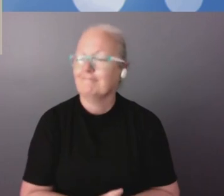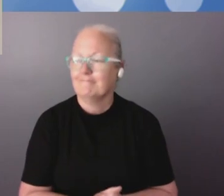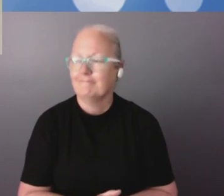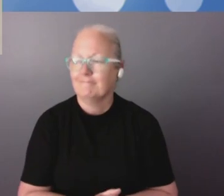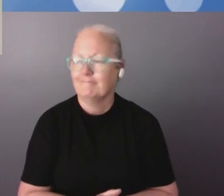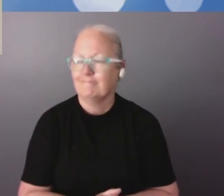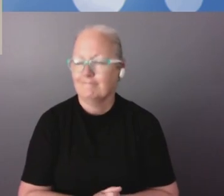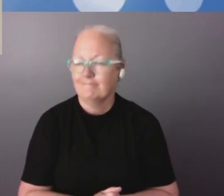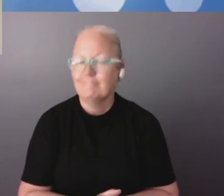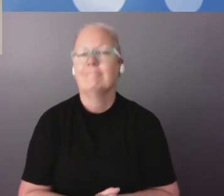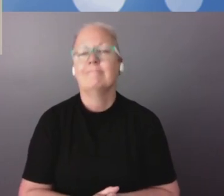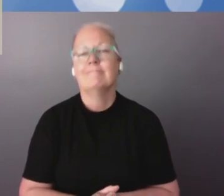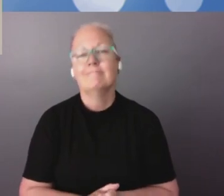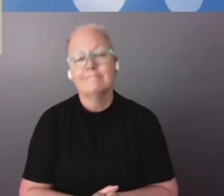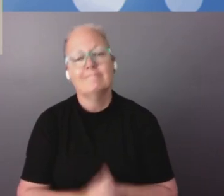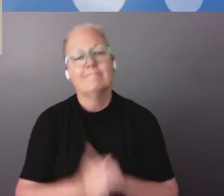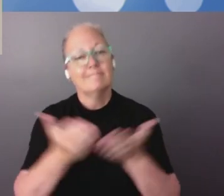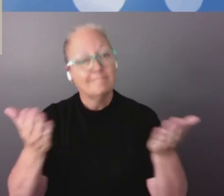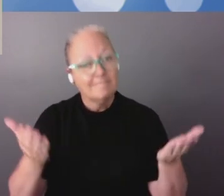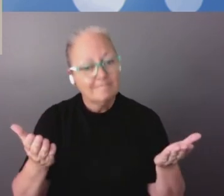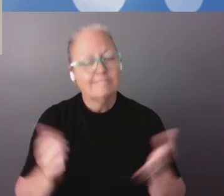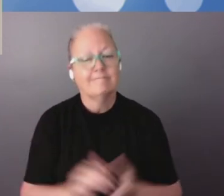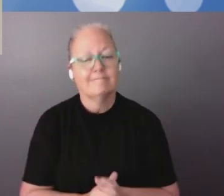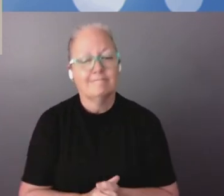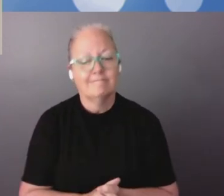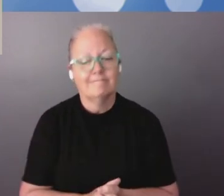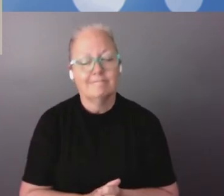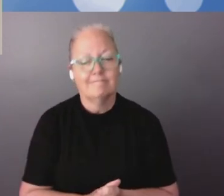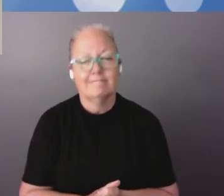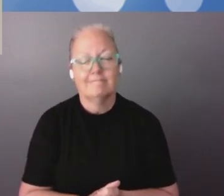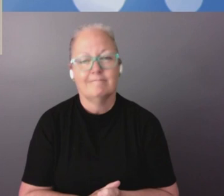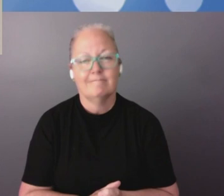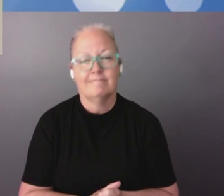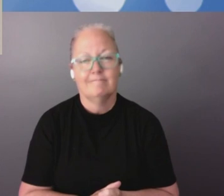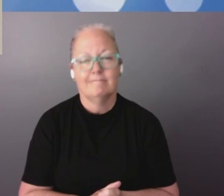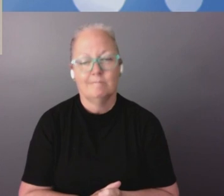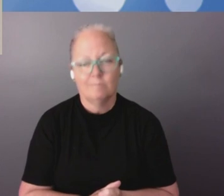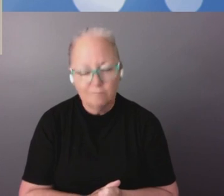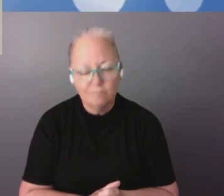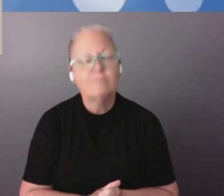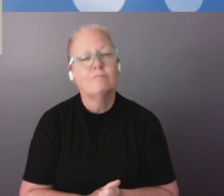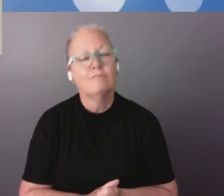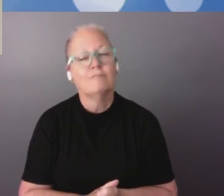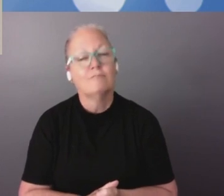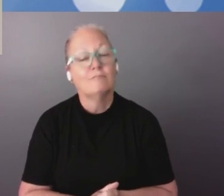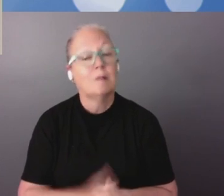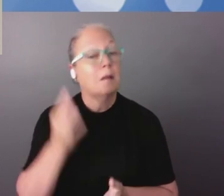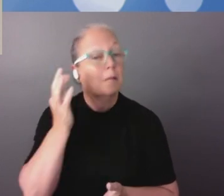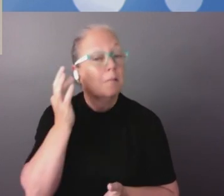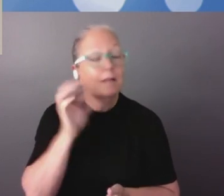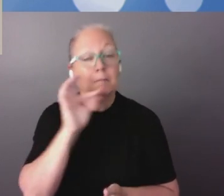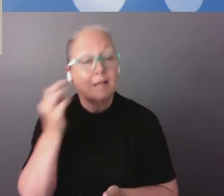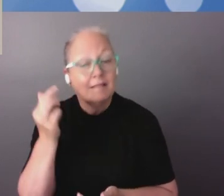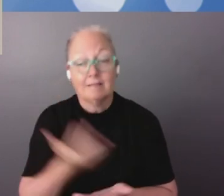Szanowni Państwo, drodzy goście, kilkanaście lat temu nasze miasto Ladies and gentlemen, Dear guests, several years